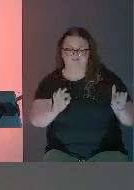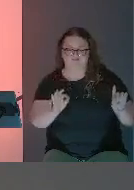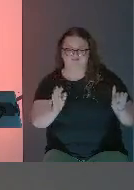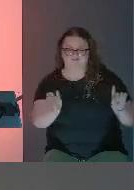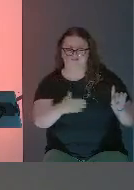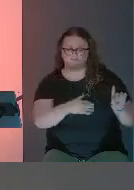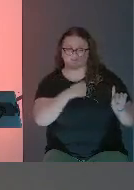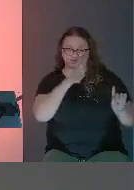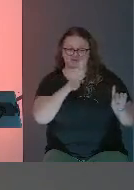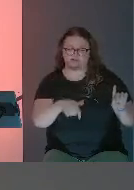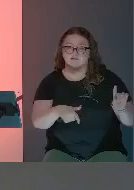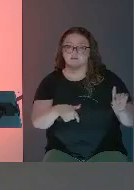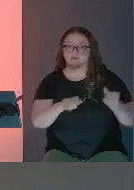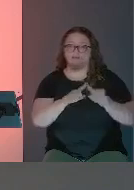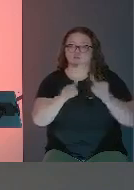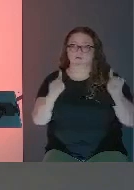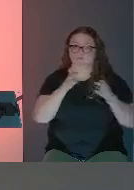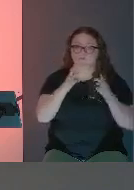beans.